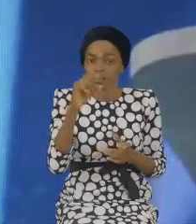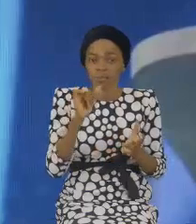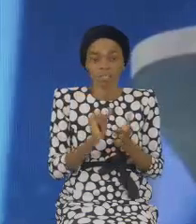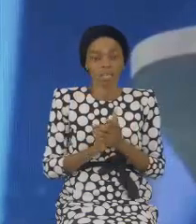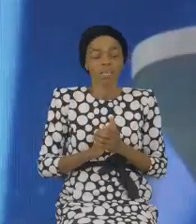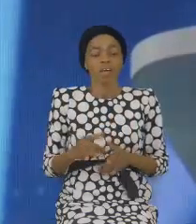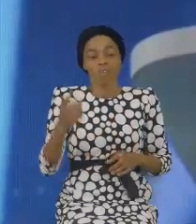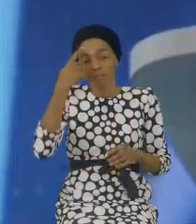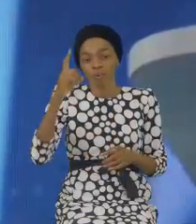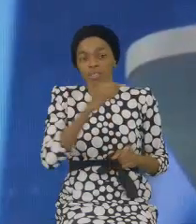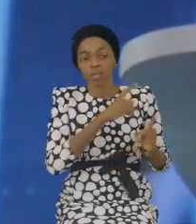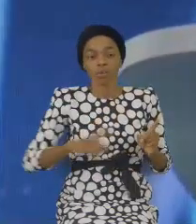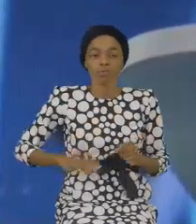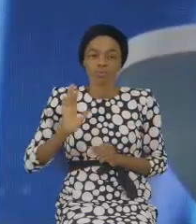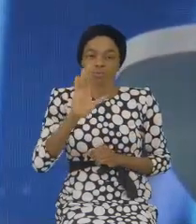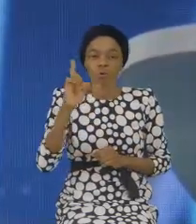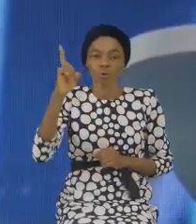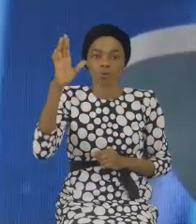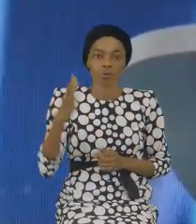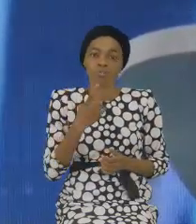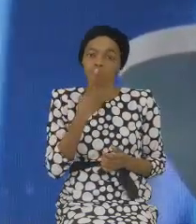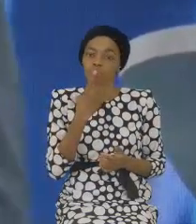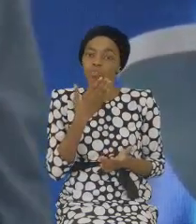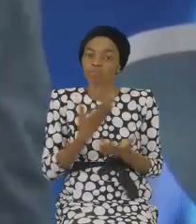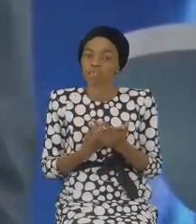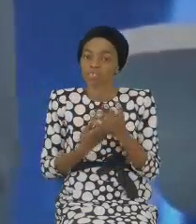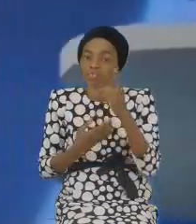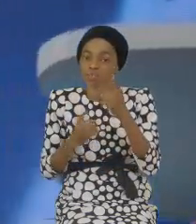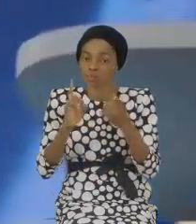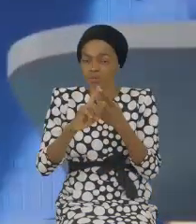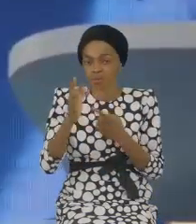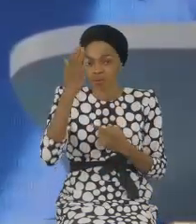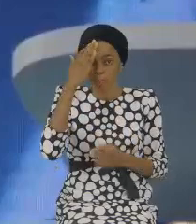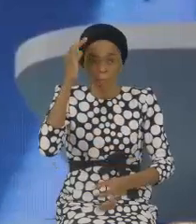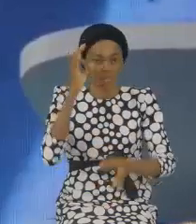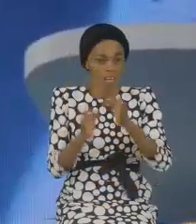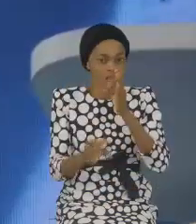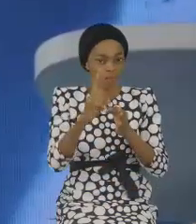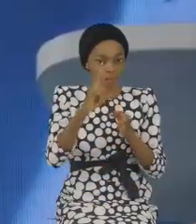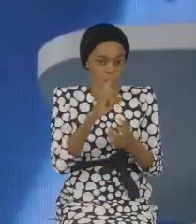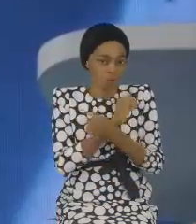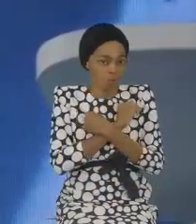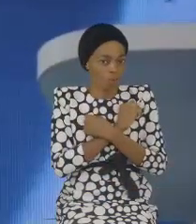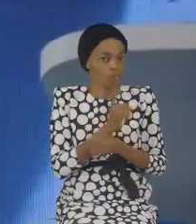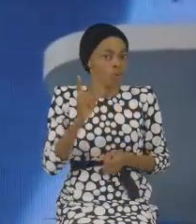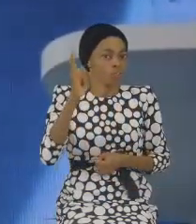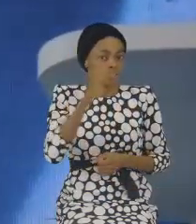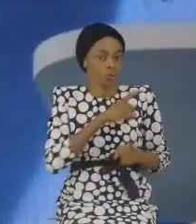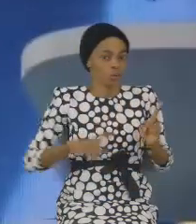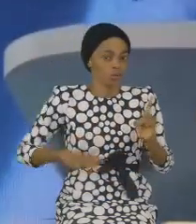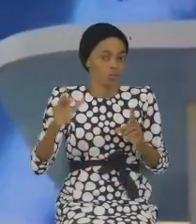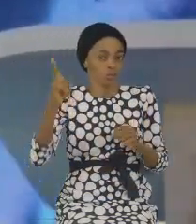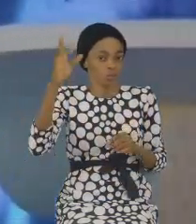the Lord your God proveth you to know whether ye love the Lord your God with all